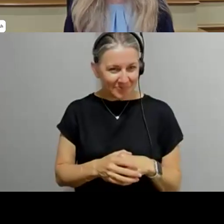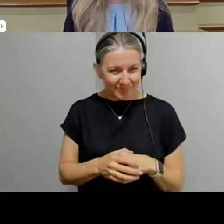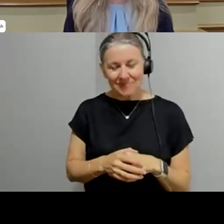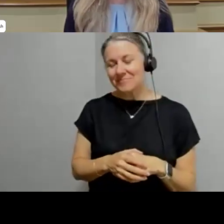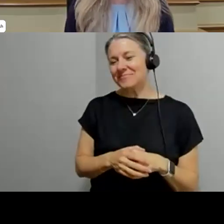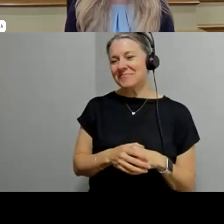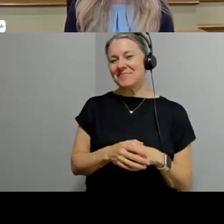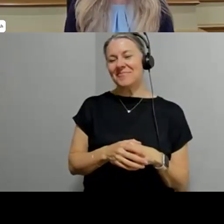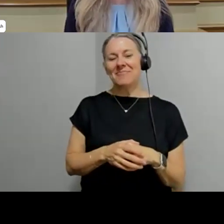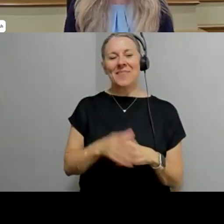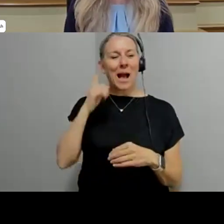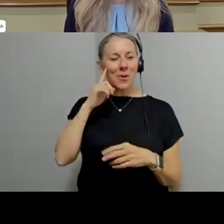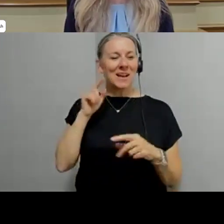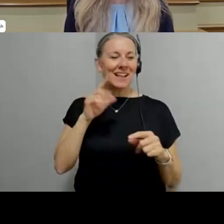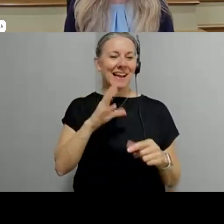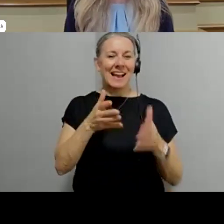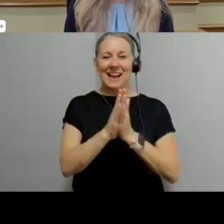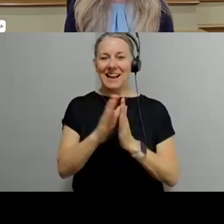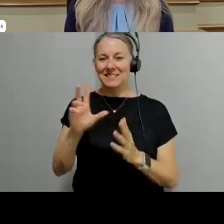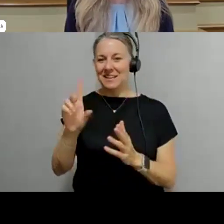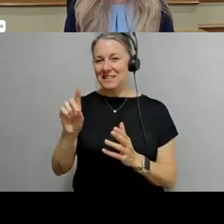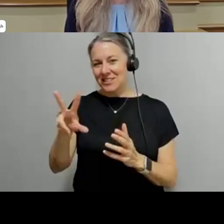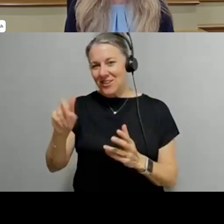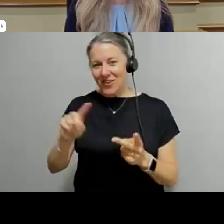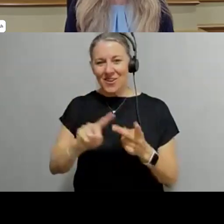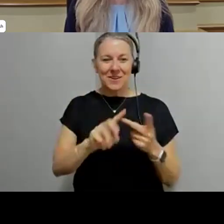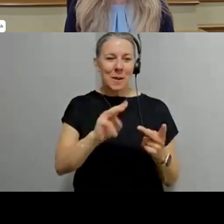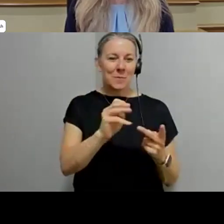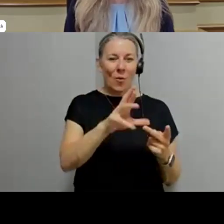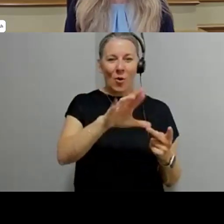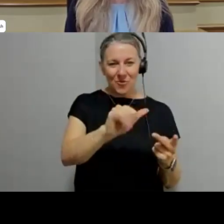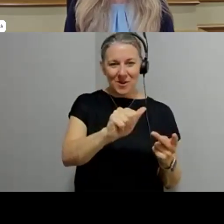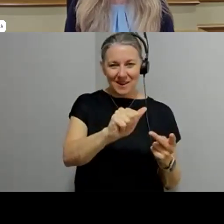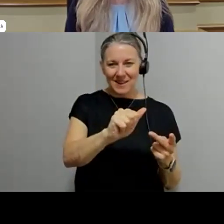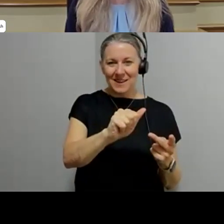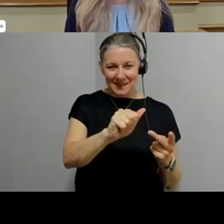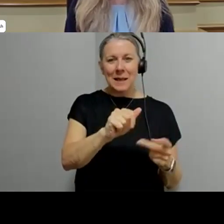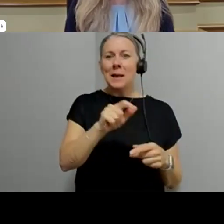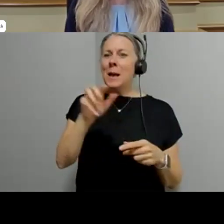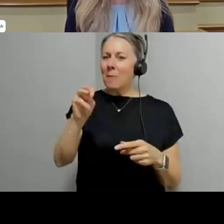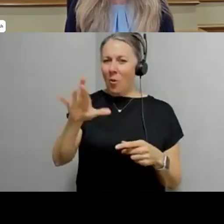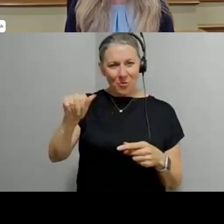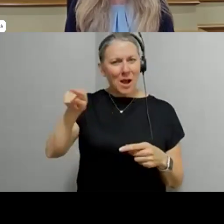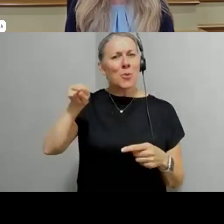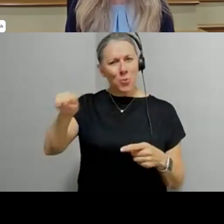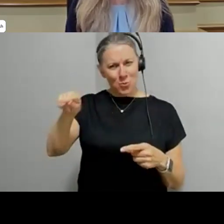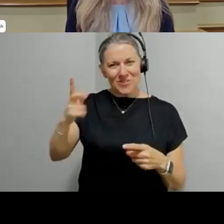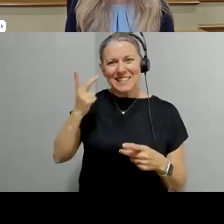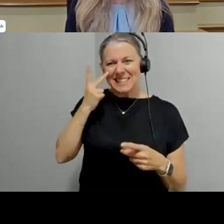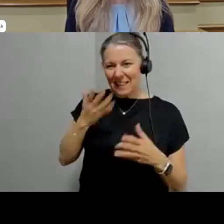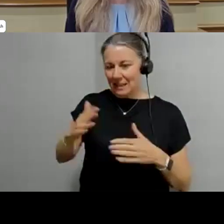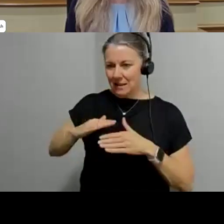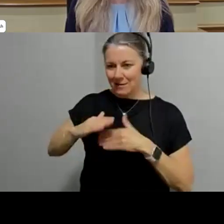level, Moira, you've seen things catch on over the course. You've been telling stories for a long time. You've been